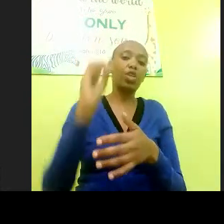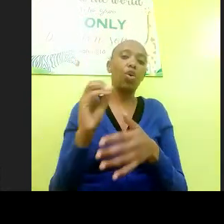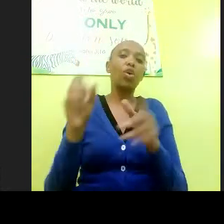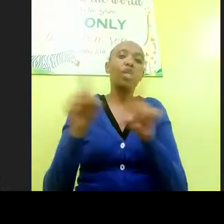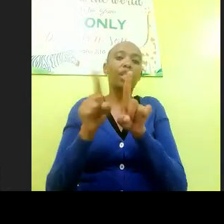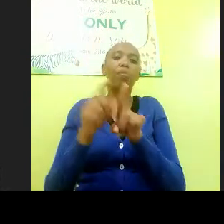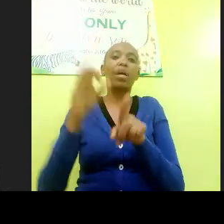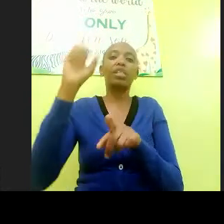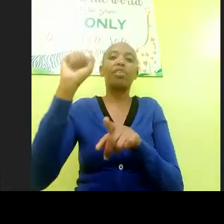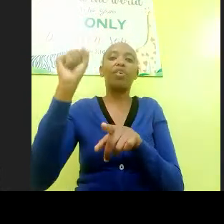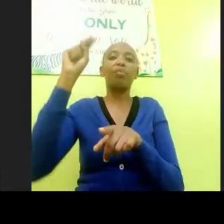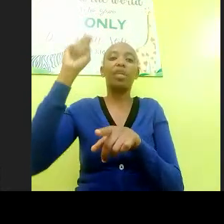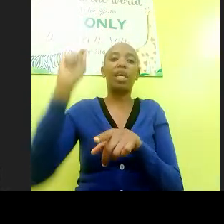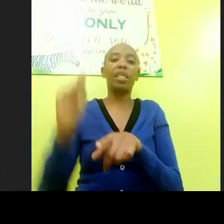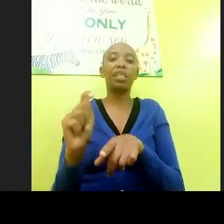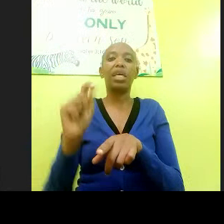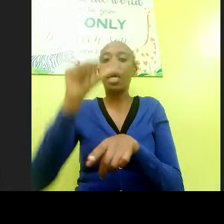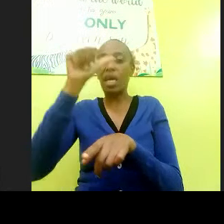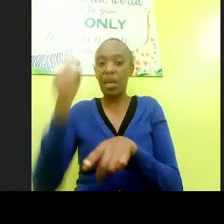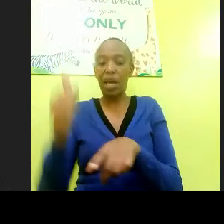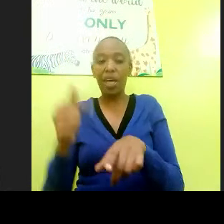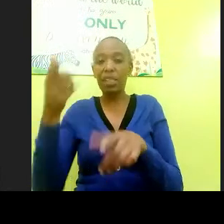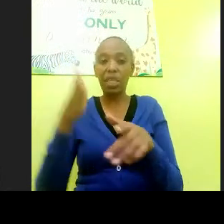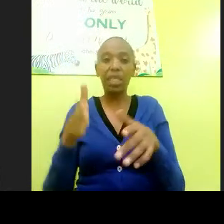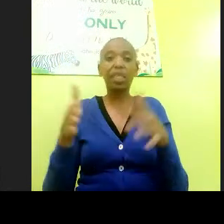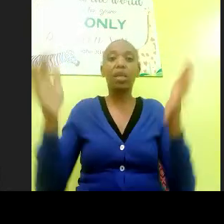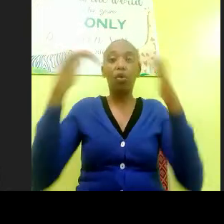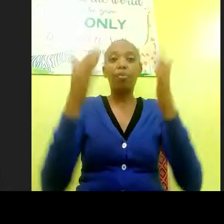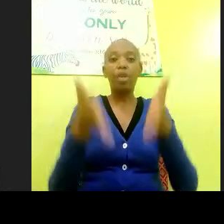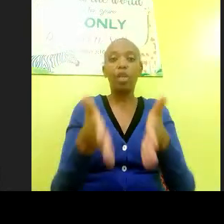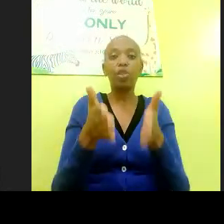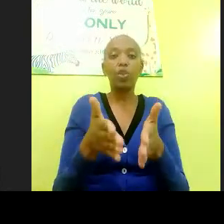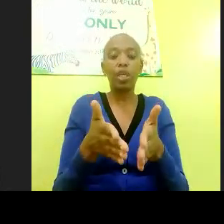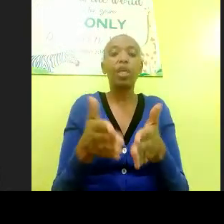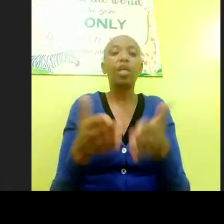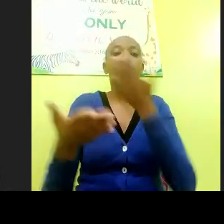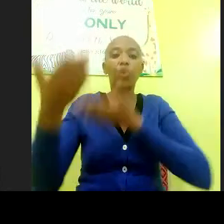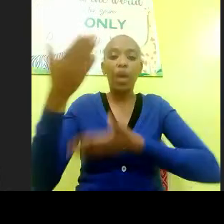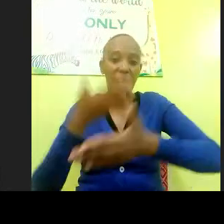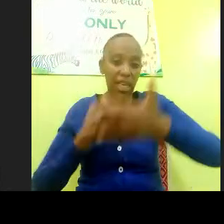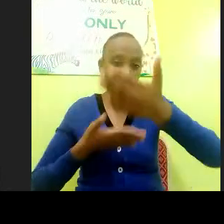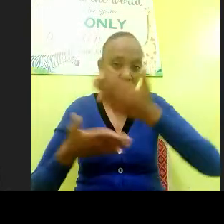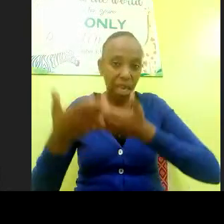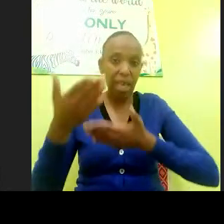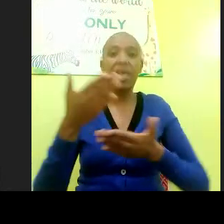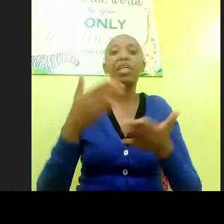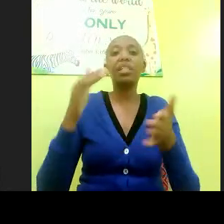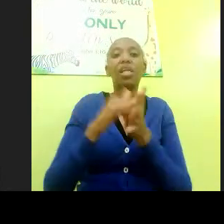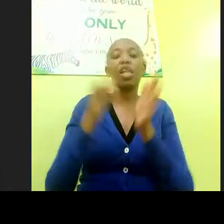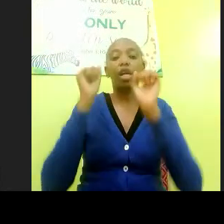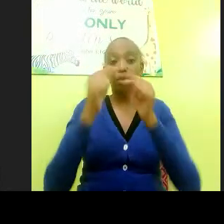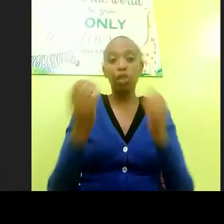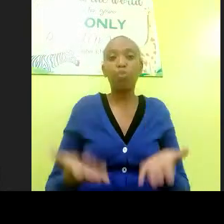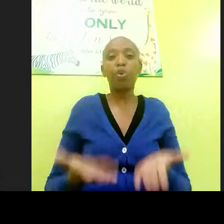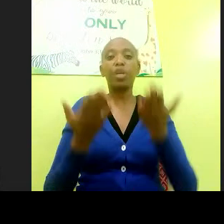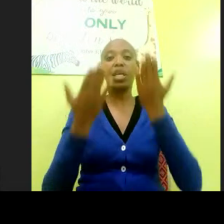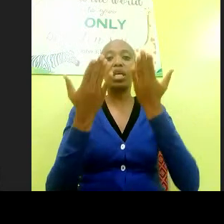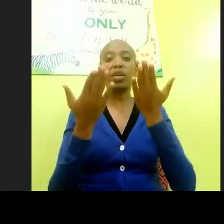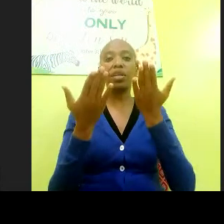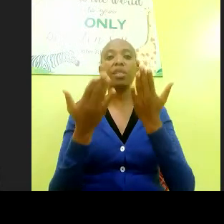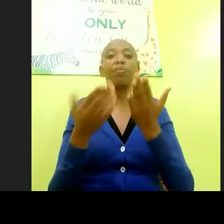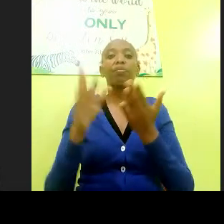and others that are in this webinar today, to engage in initiatives that increase the RECs